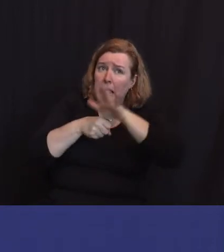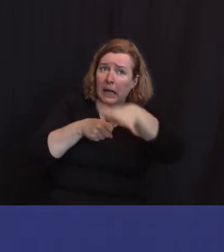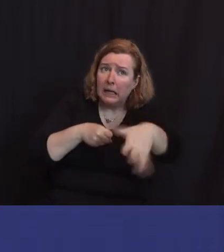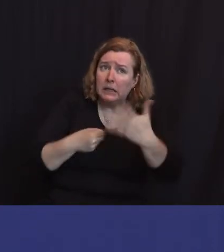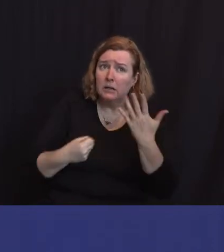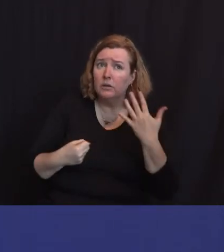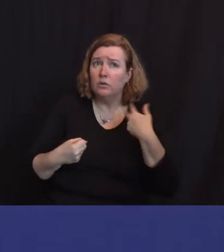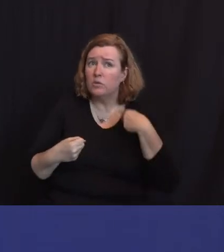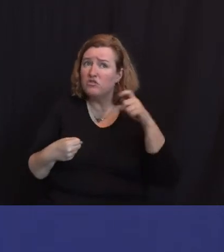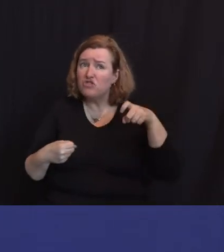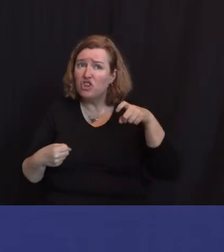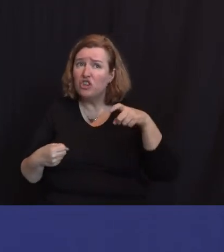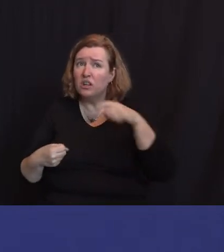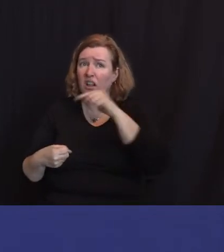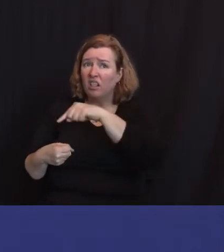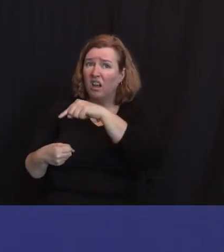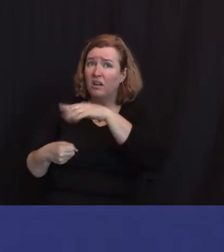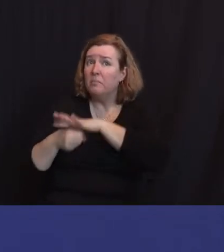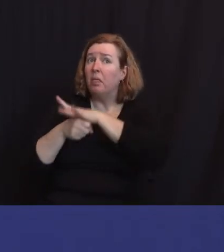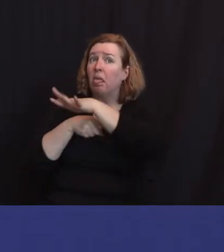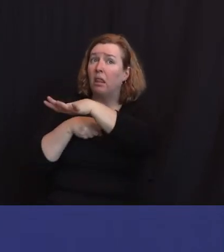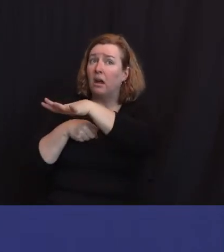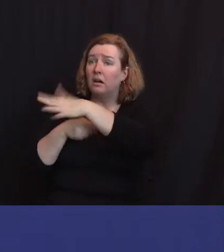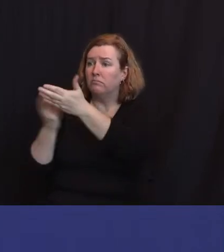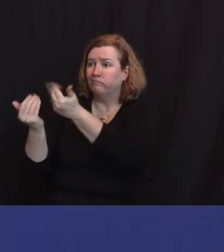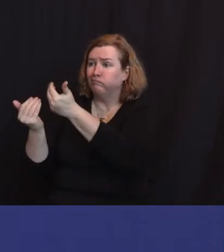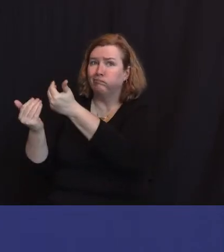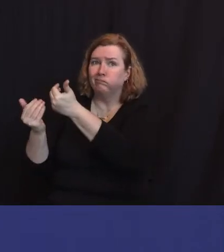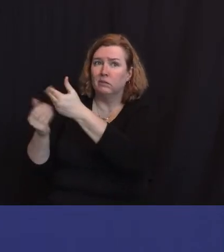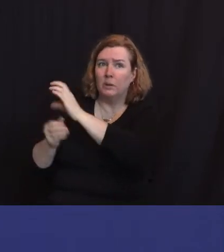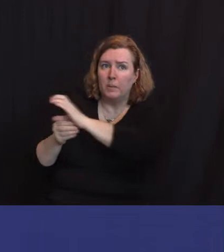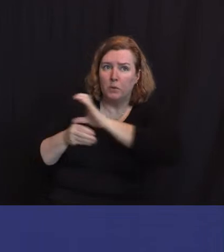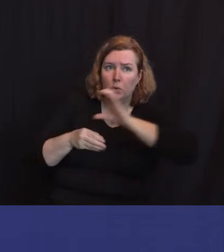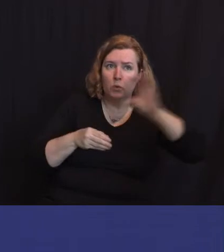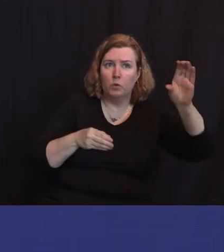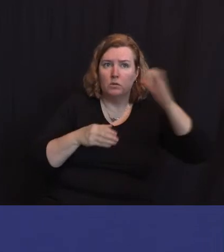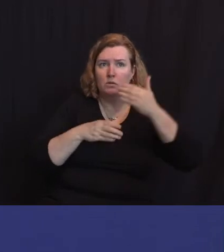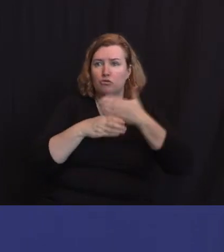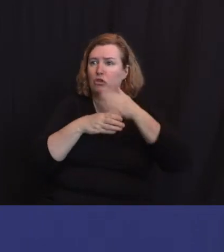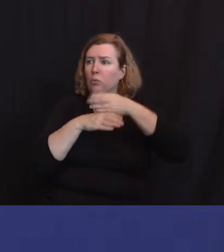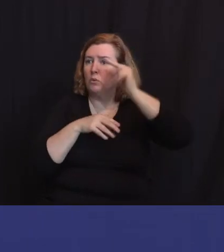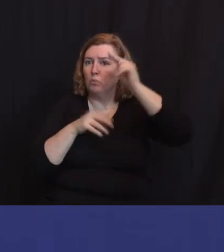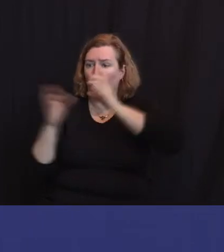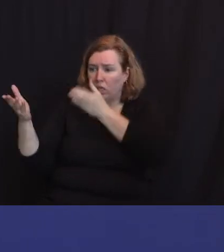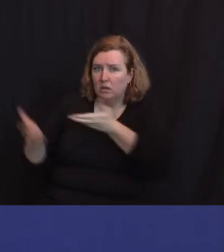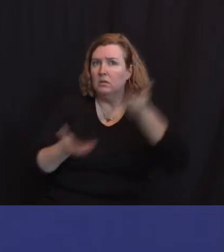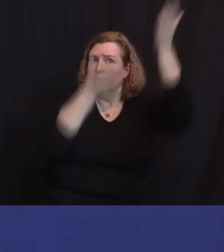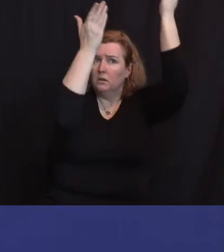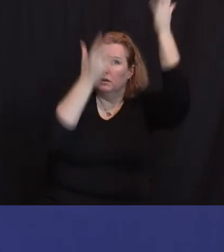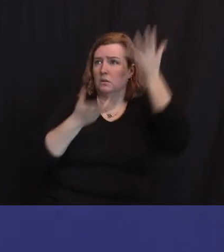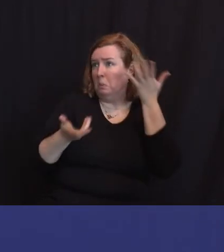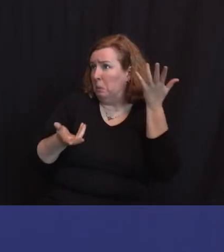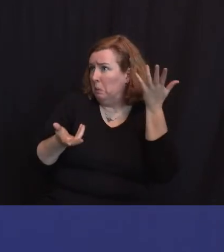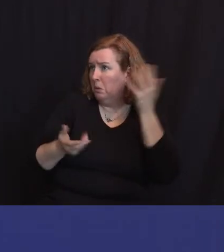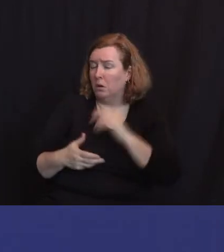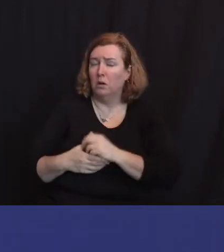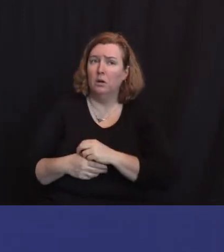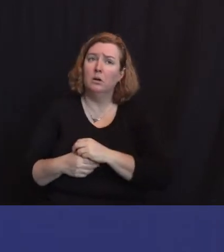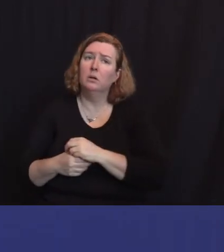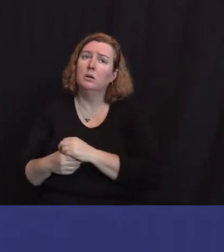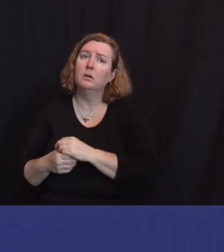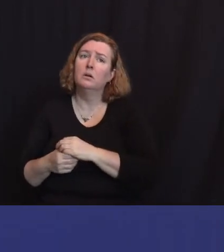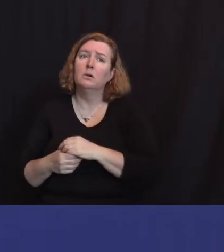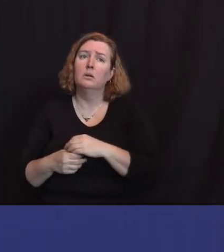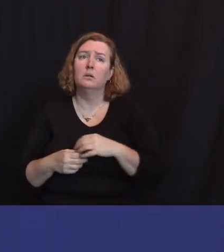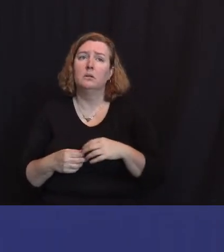about moving some of those further north or to other places? With New Jersey, one of the 5 states that makes up almost half